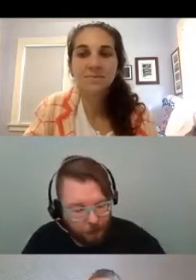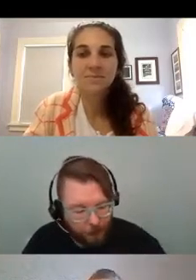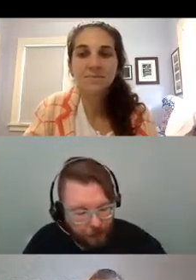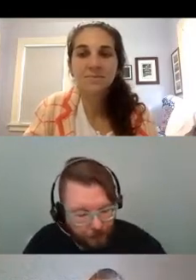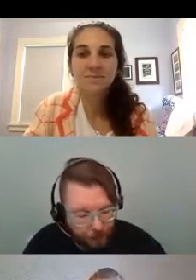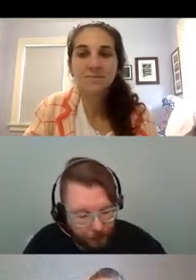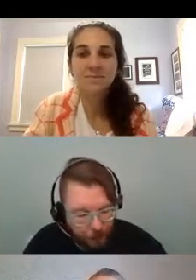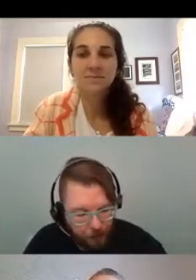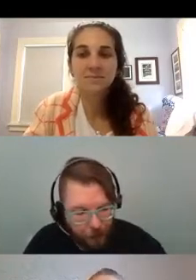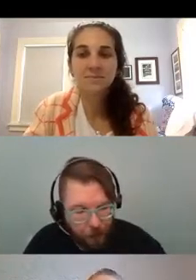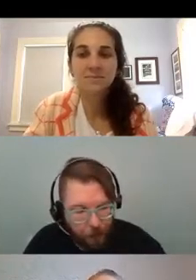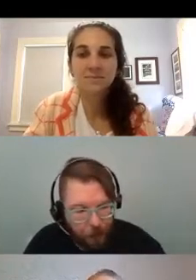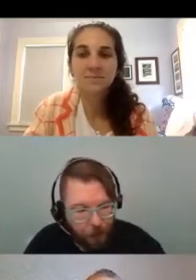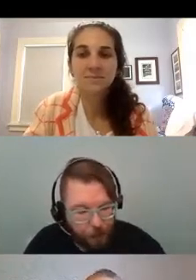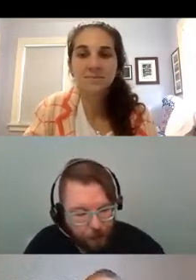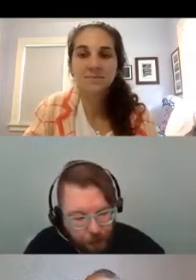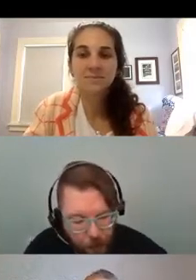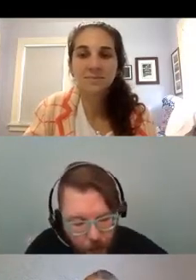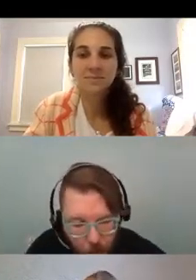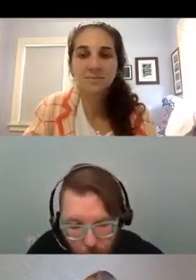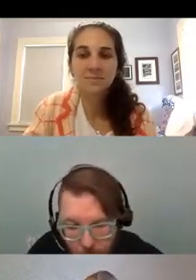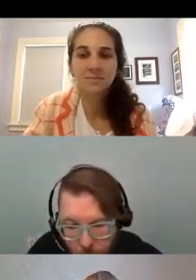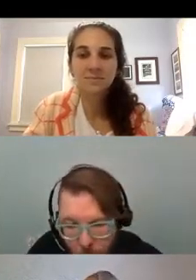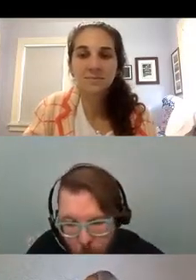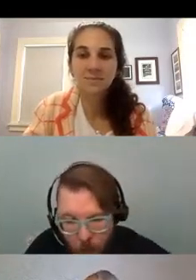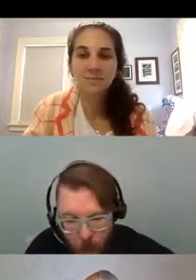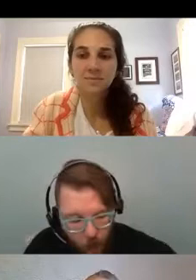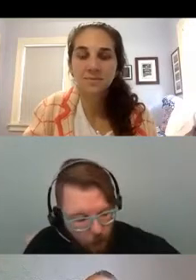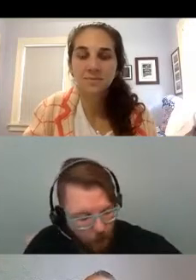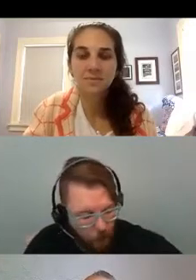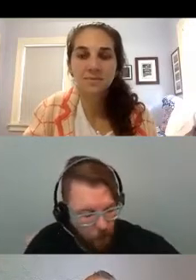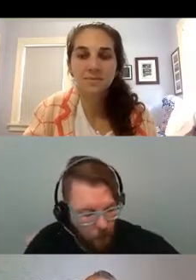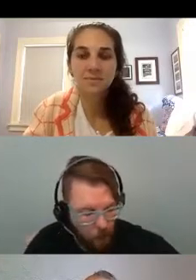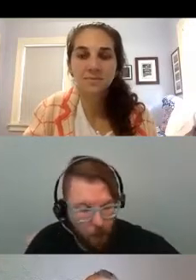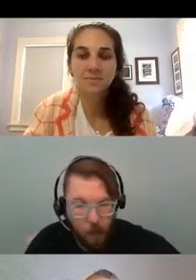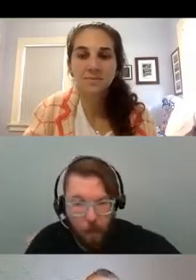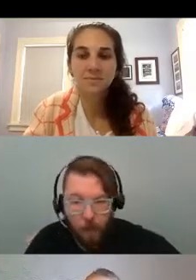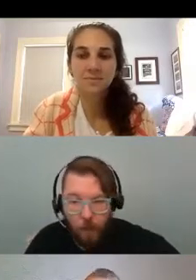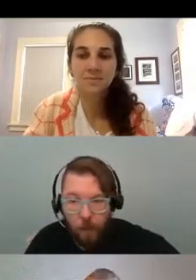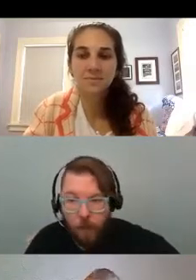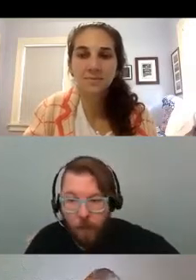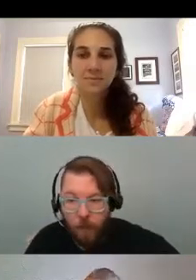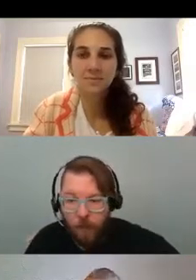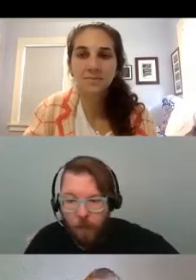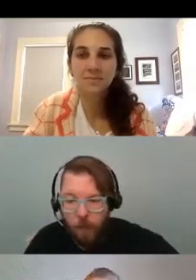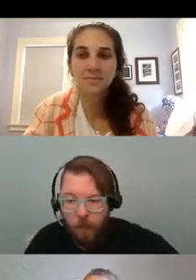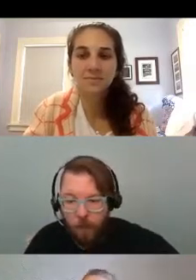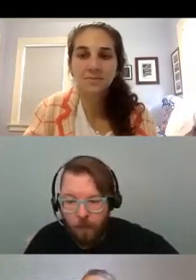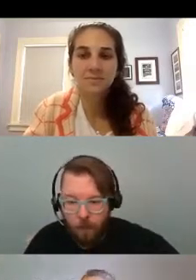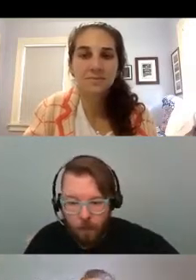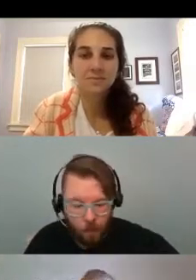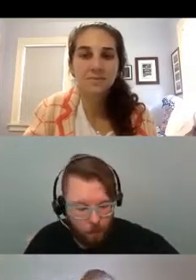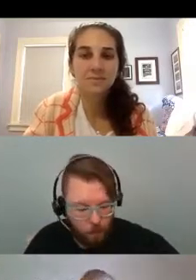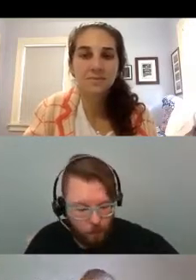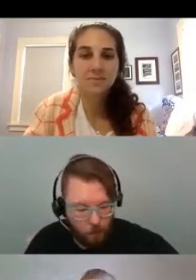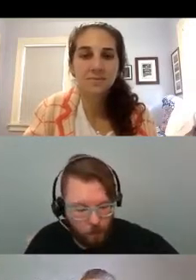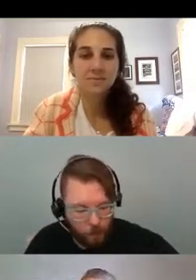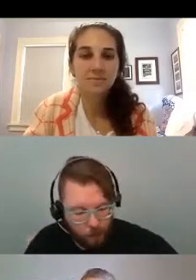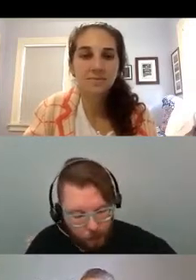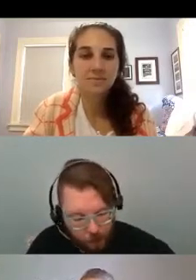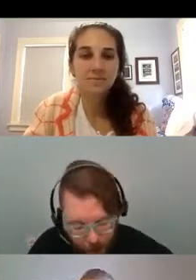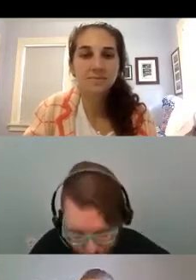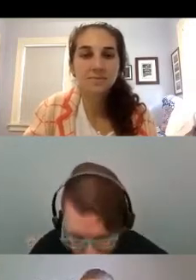user of the museum. Our approach is to be curious, to emphasize the importance of conversation,